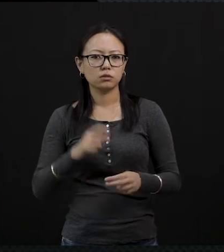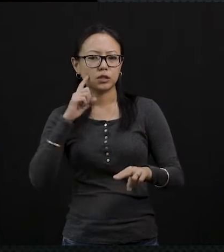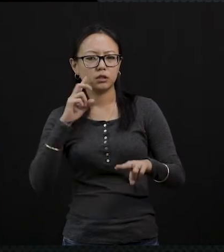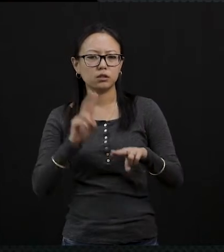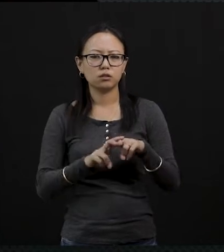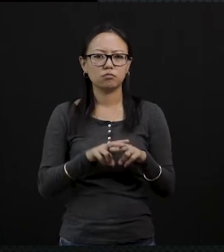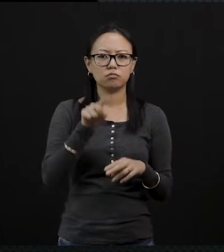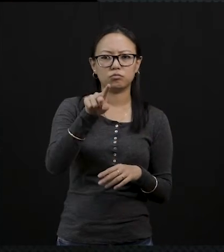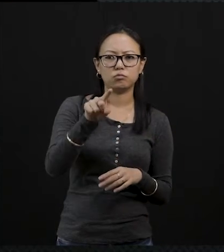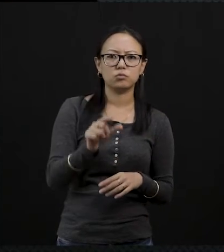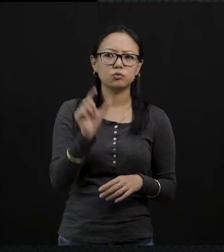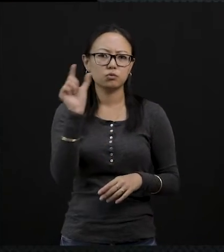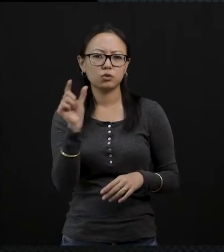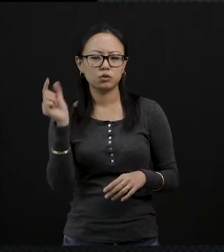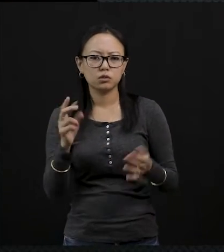nylon clothes,